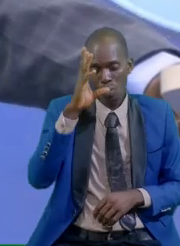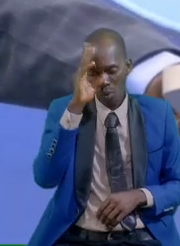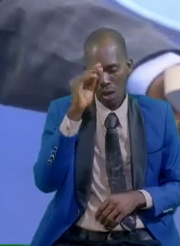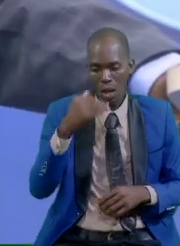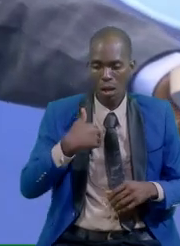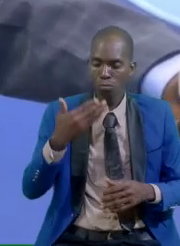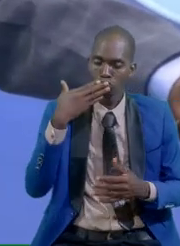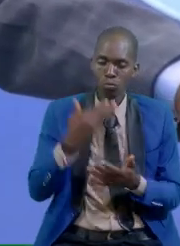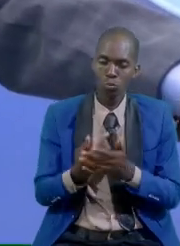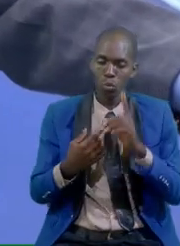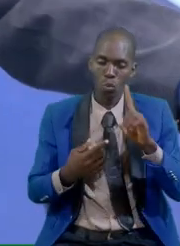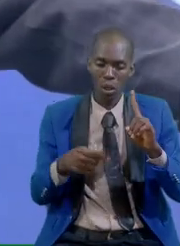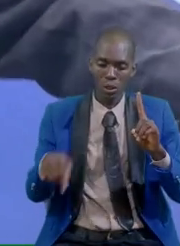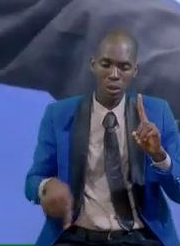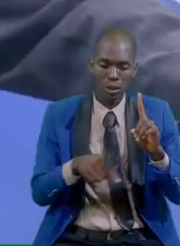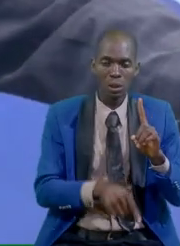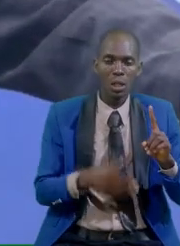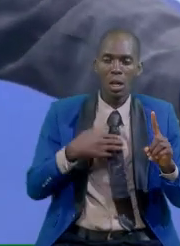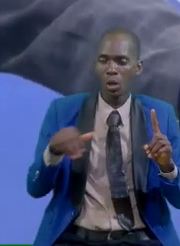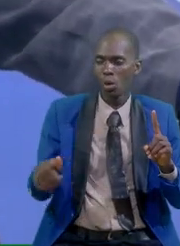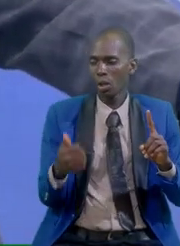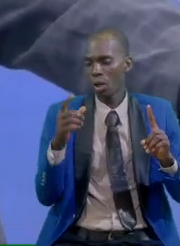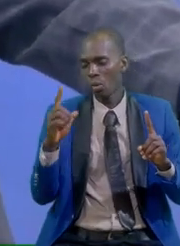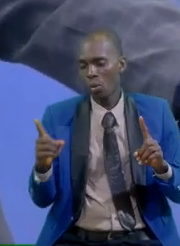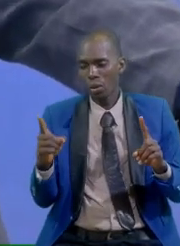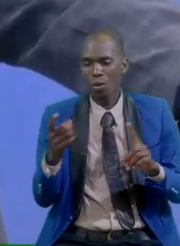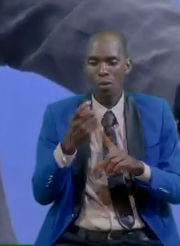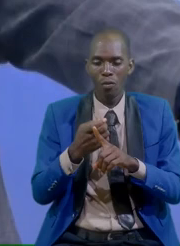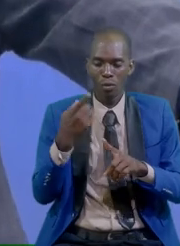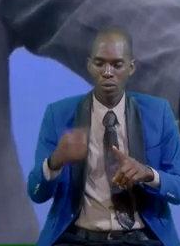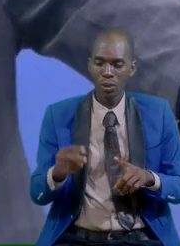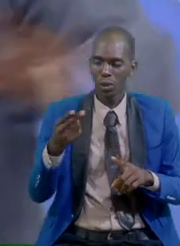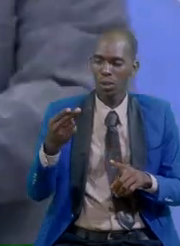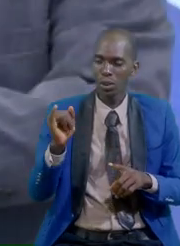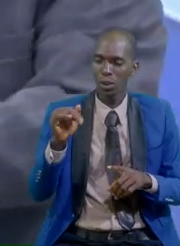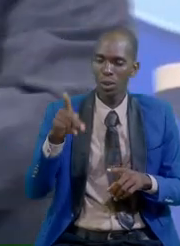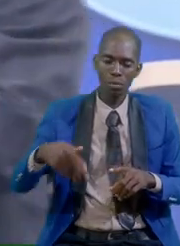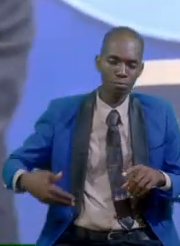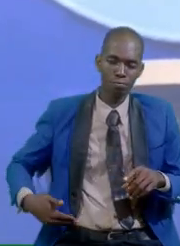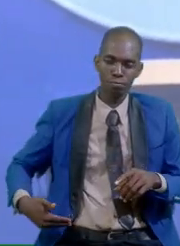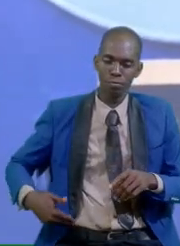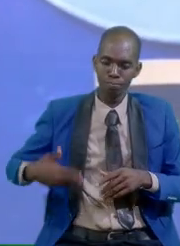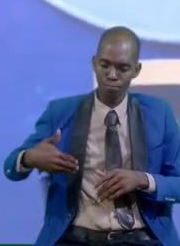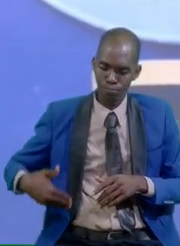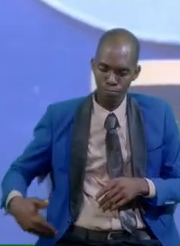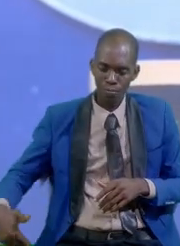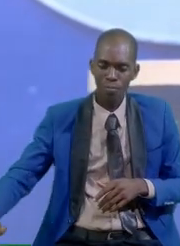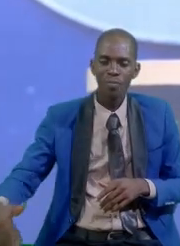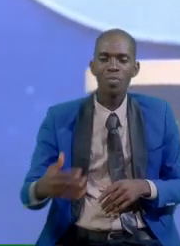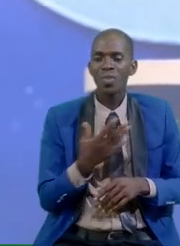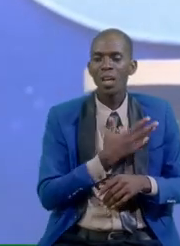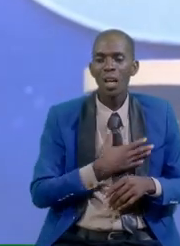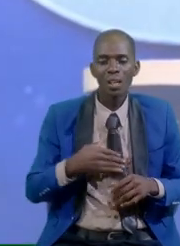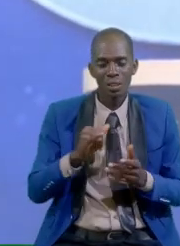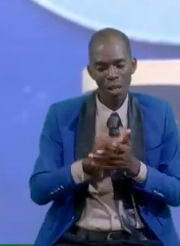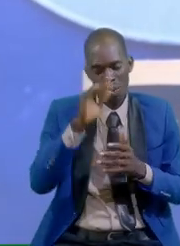at all, from the hip to the ankle. No bone. And he was using one other stick,